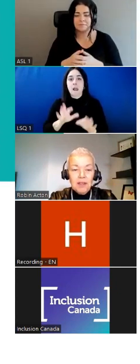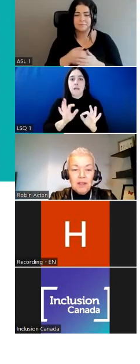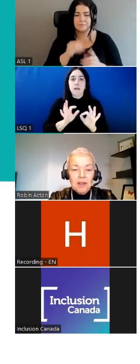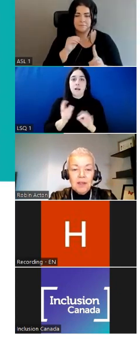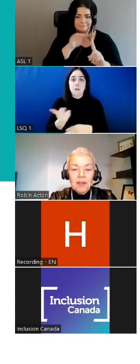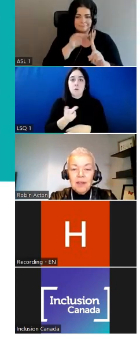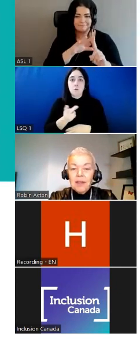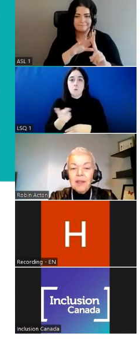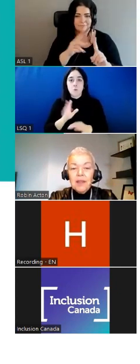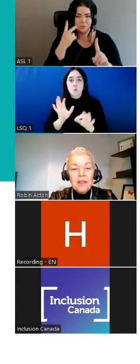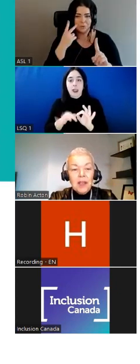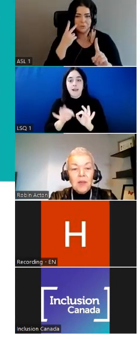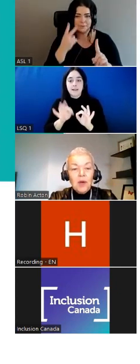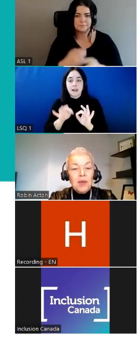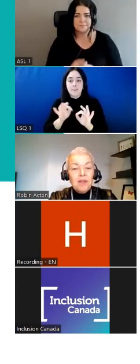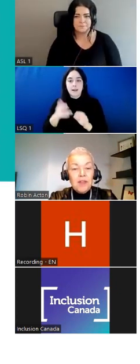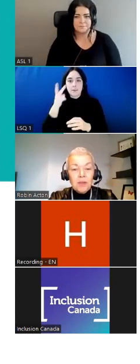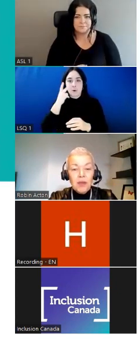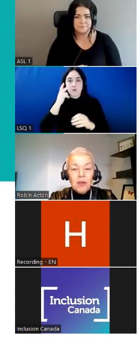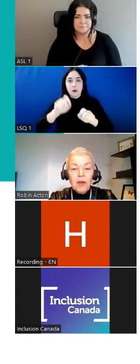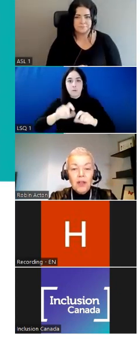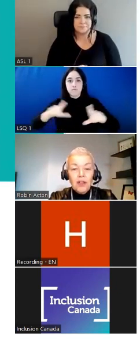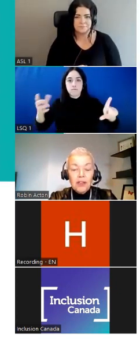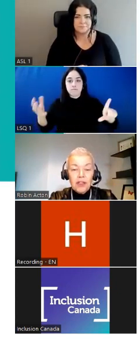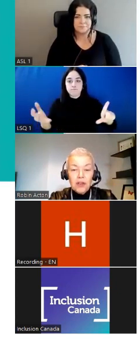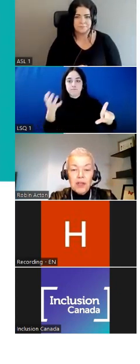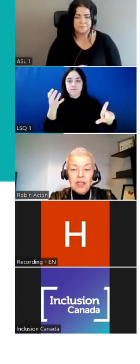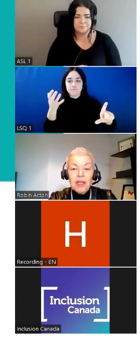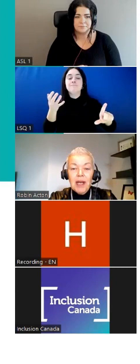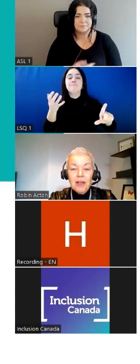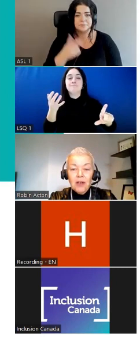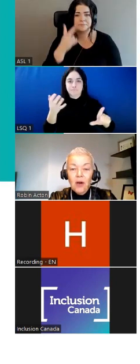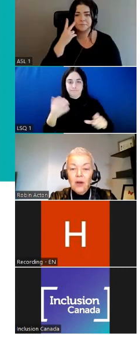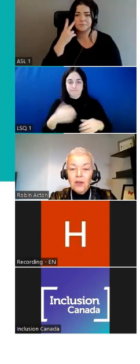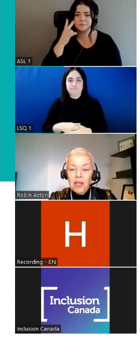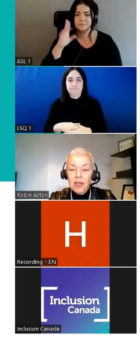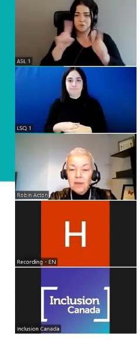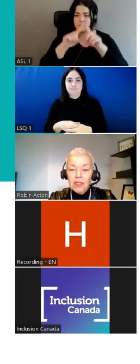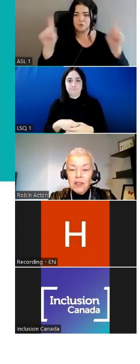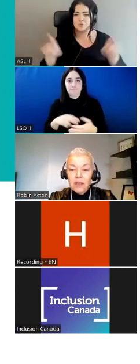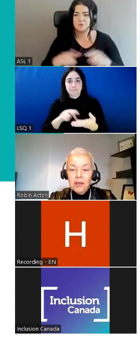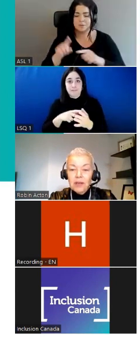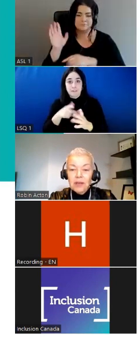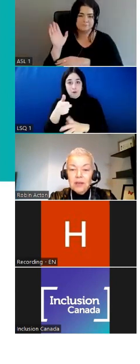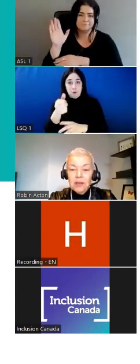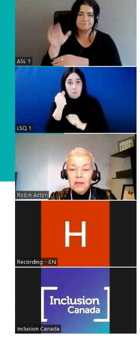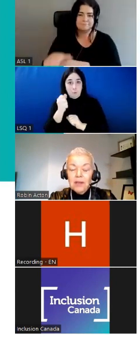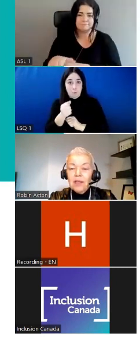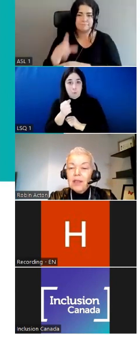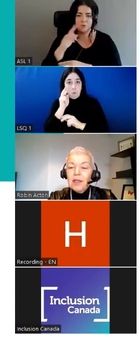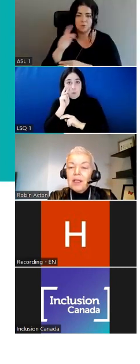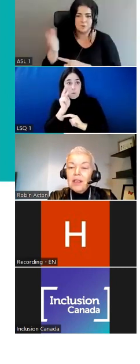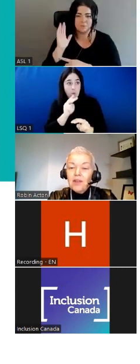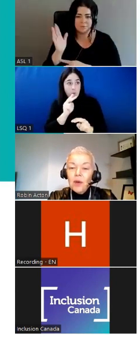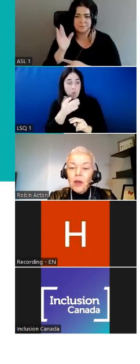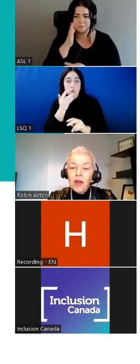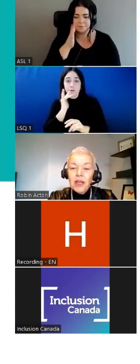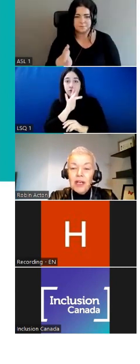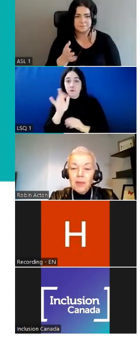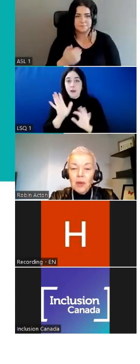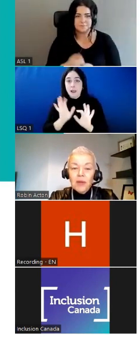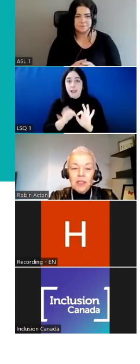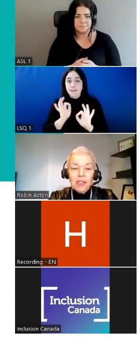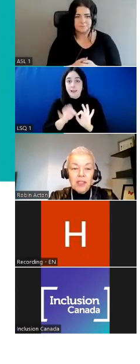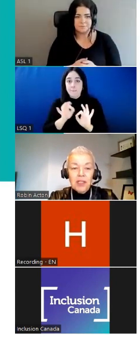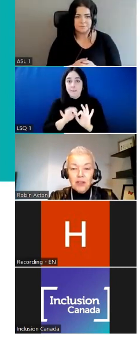spotlighted. They will be visible on your screen at all times. If you are